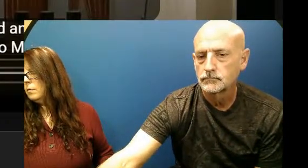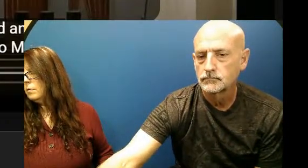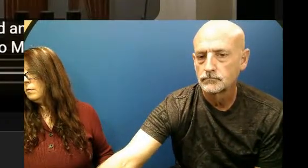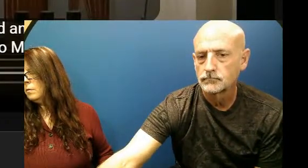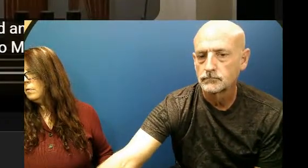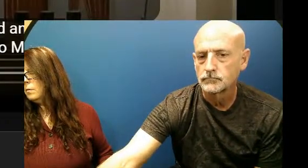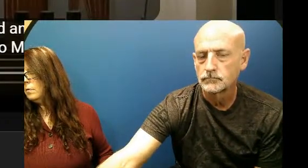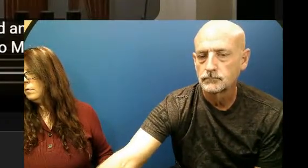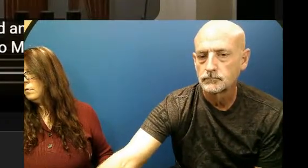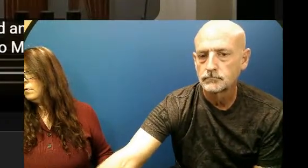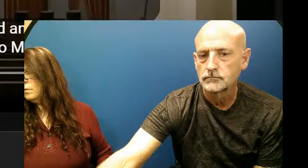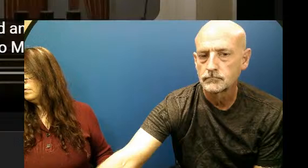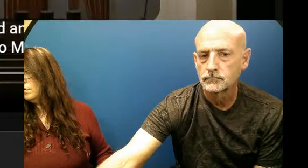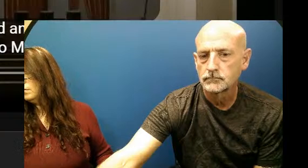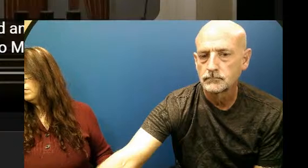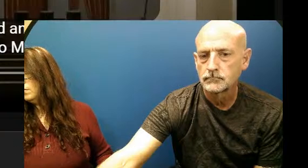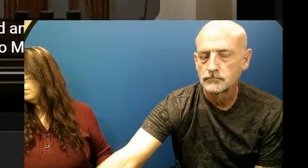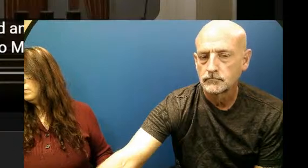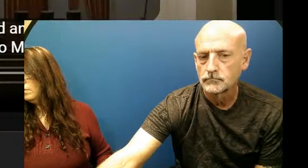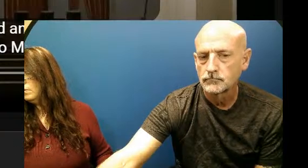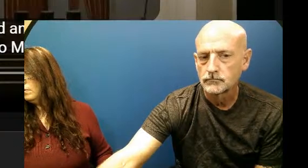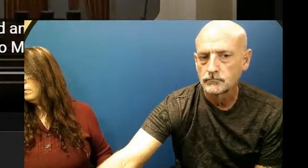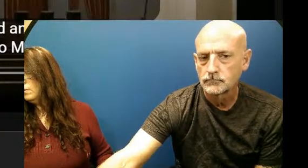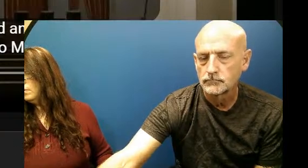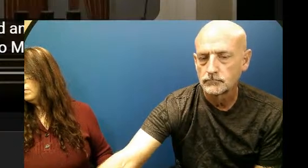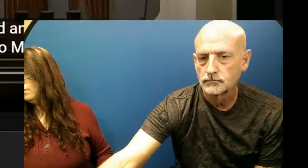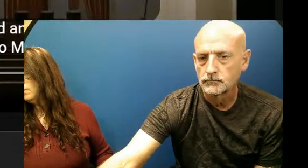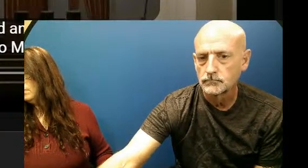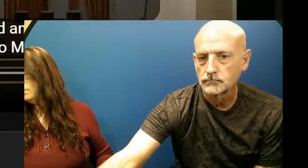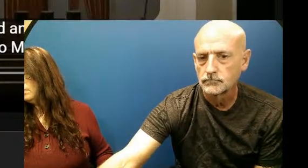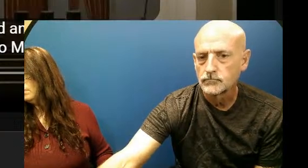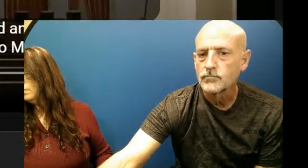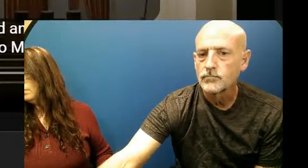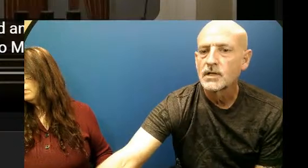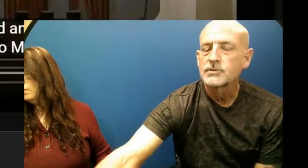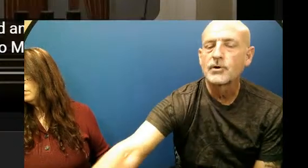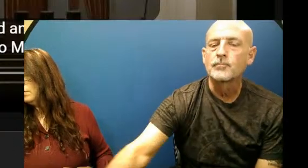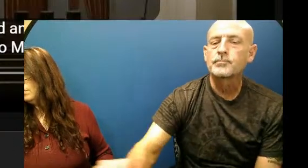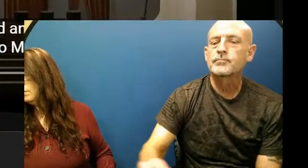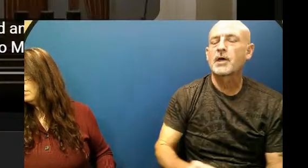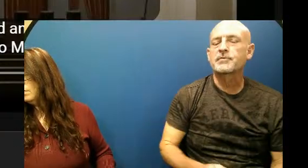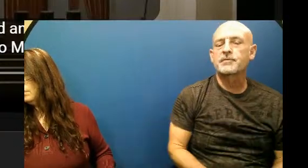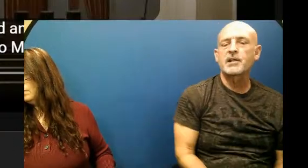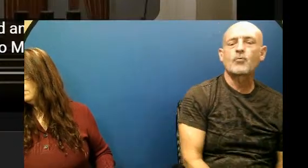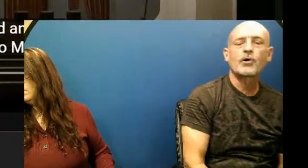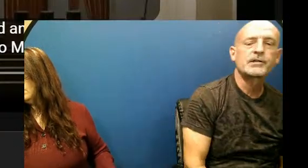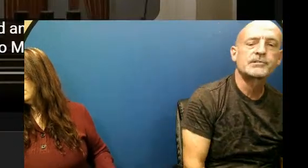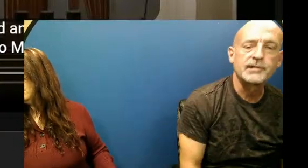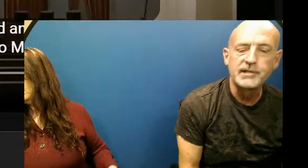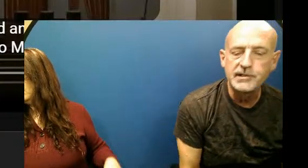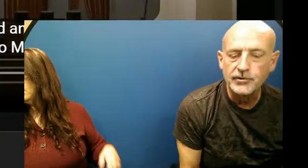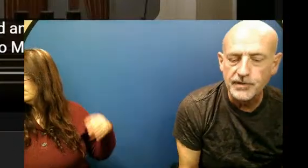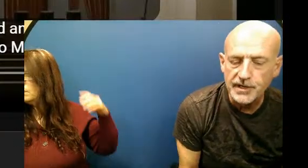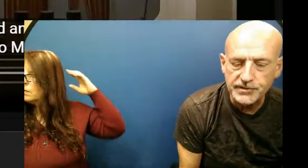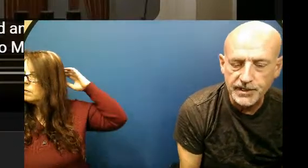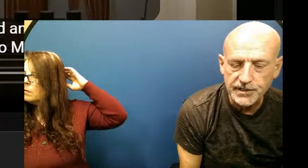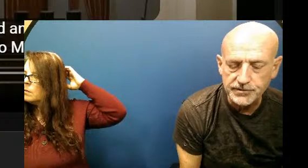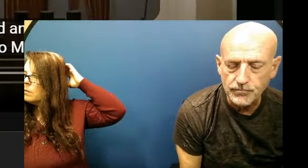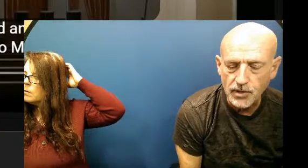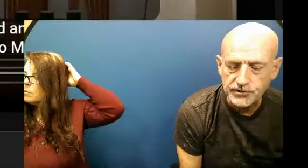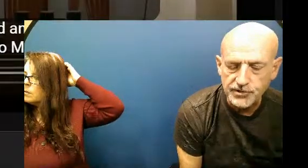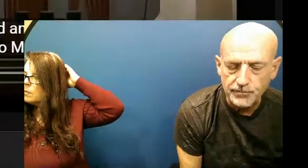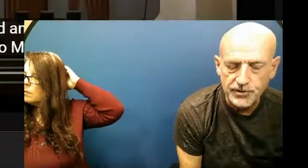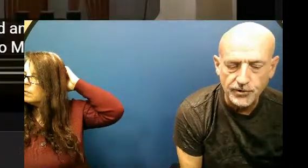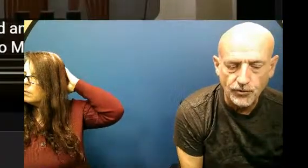restrict this content and that content, but not this. They're just. So I think where he's leading on this